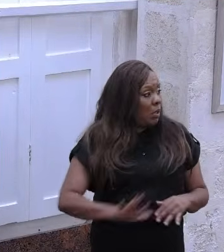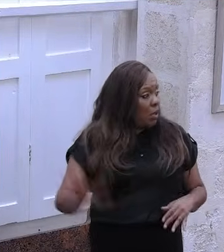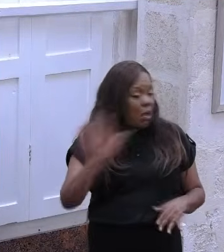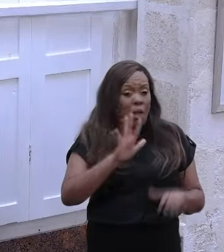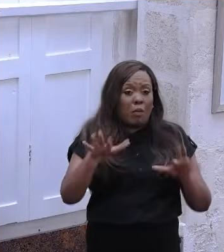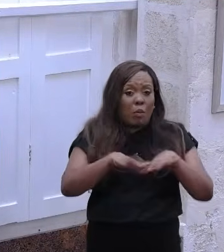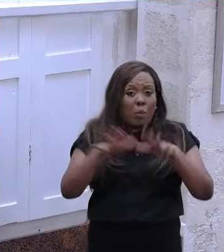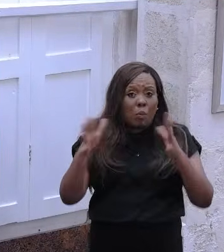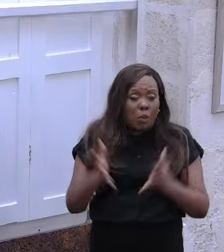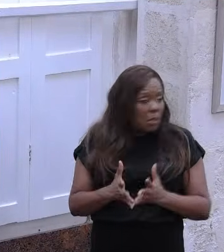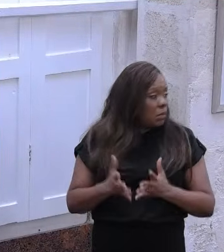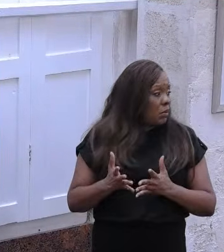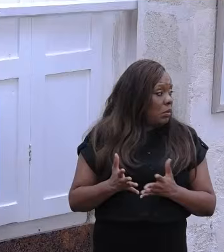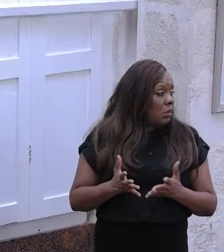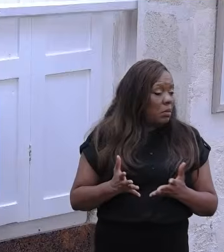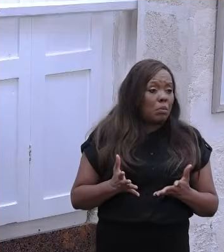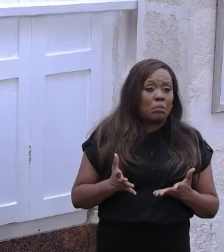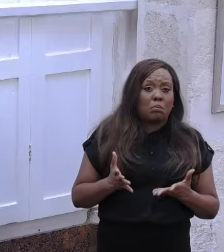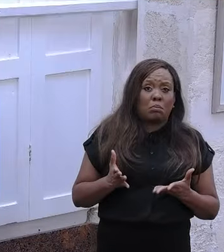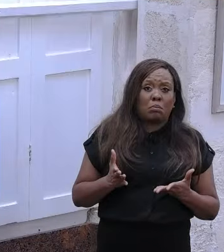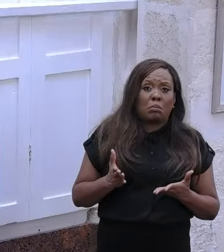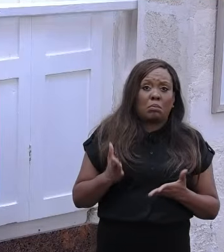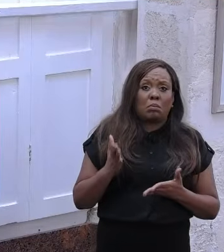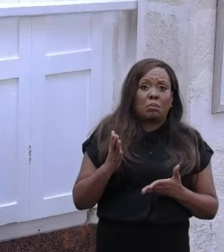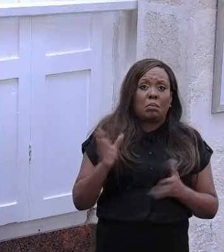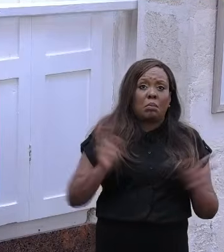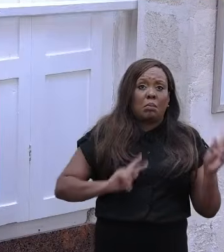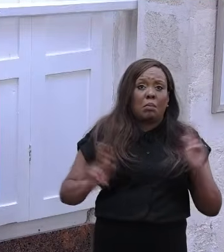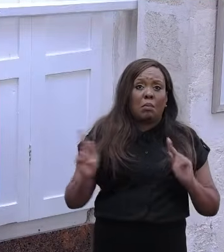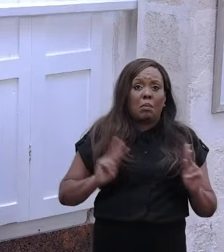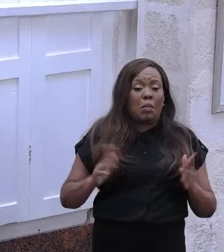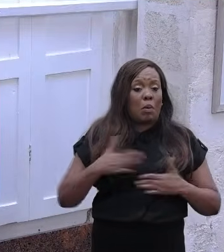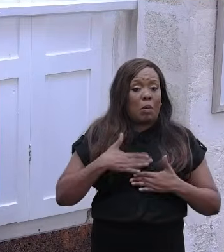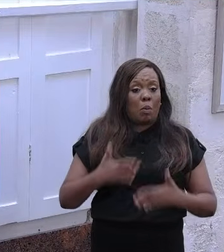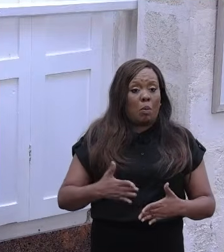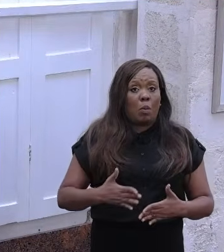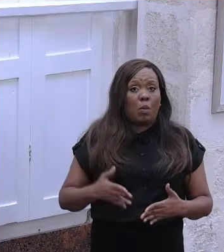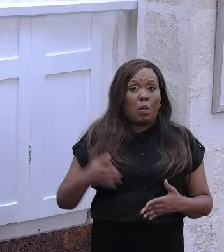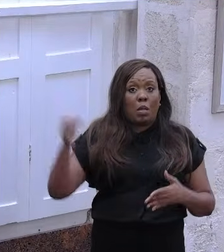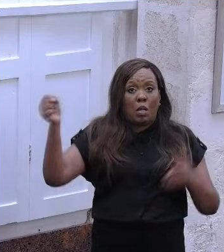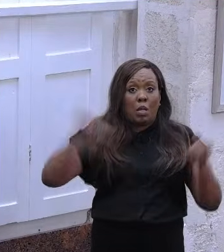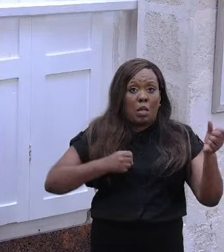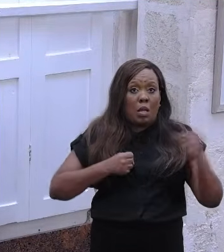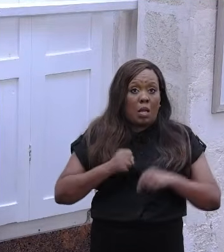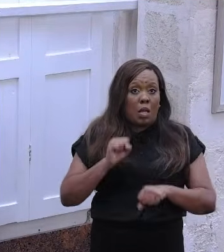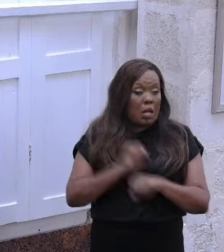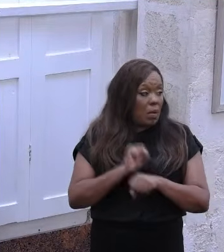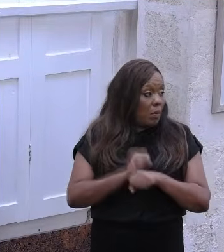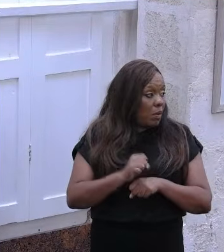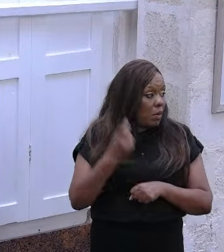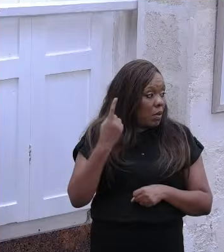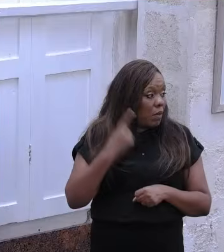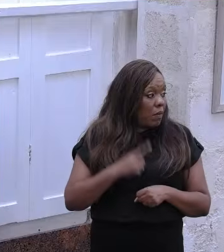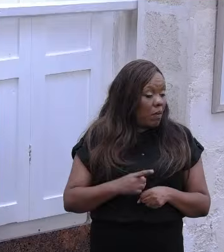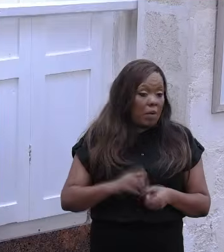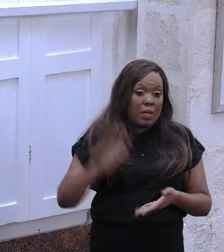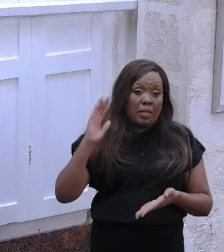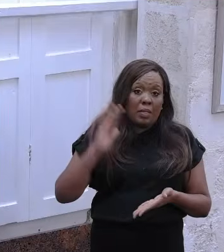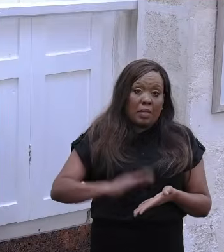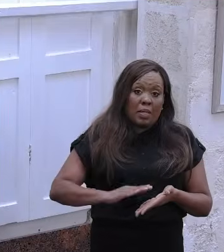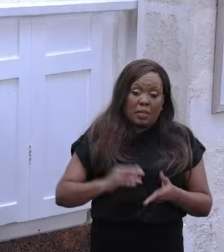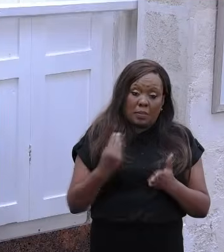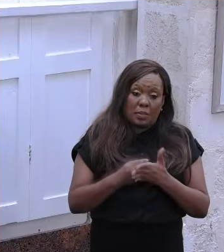people who are willing to come and work for less than a Barbadian. And that's the honest